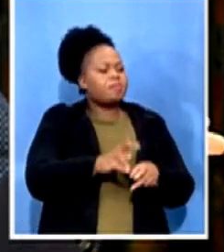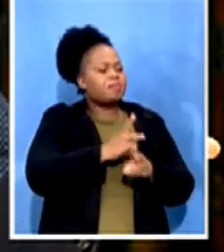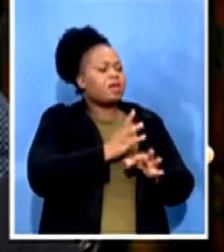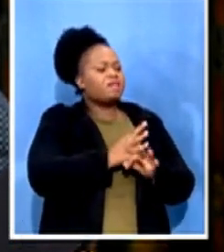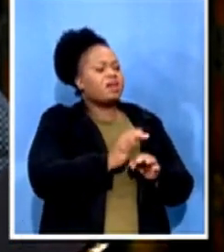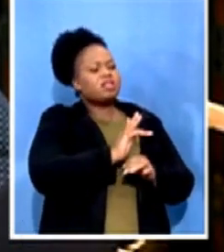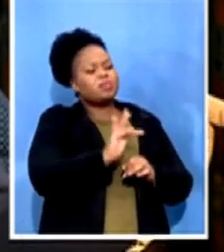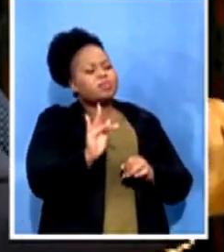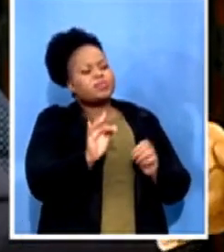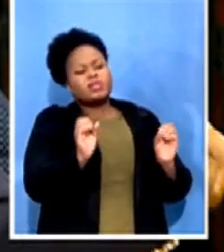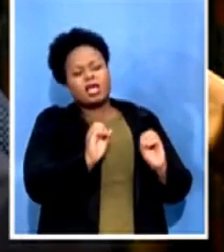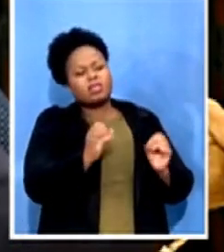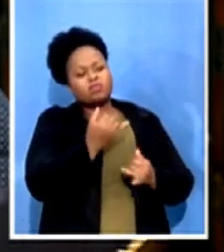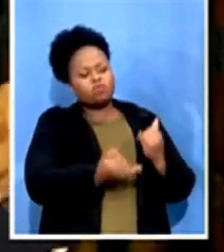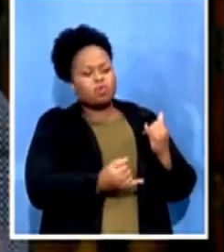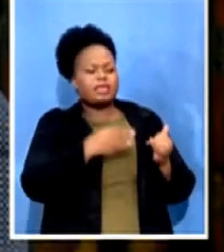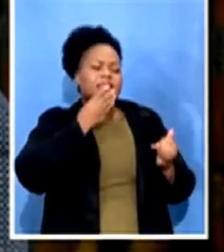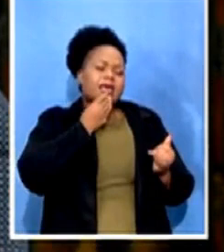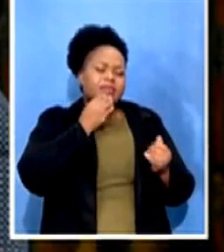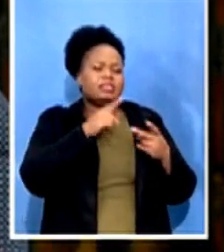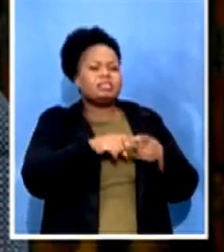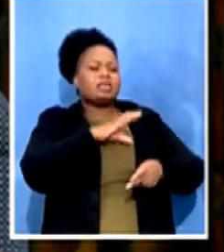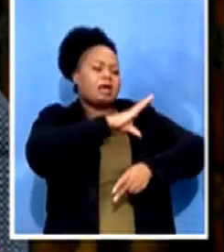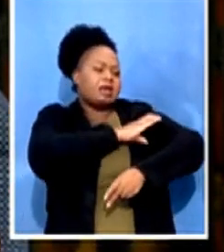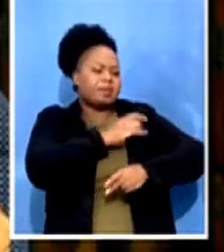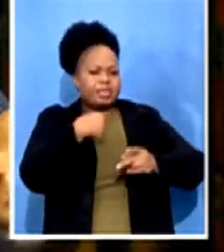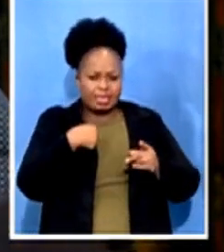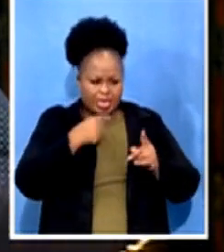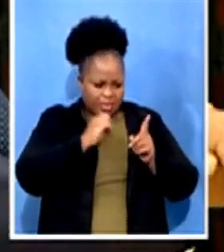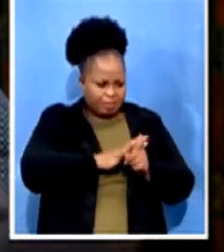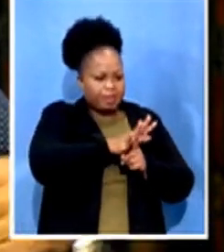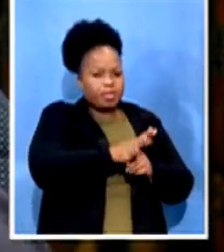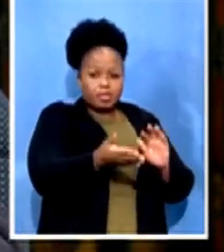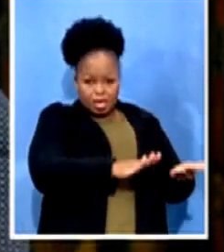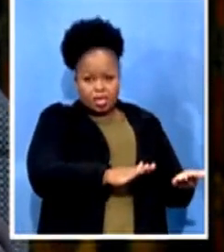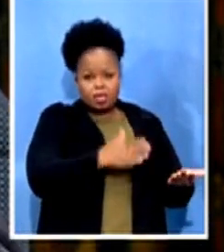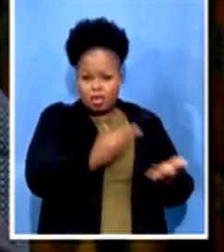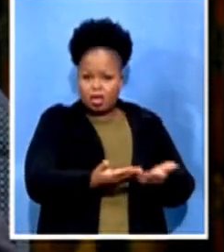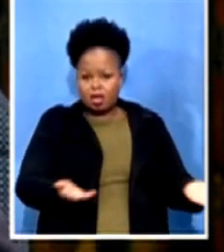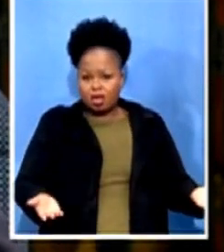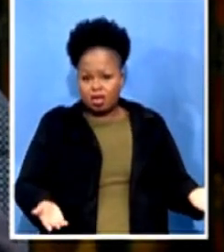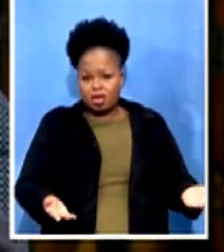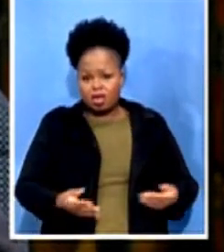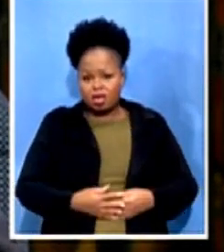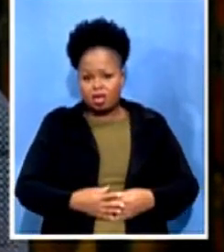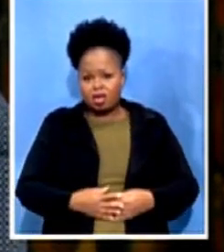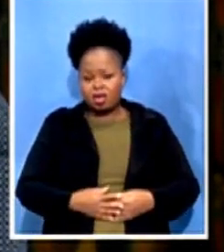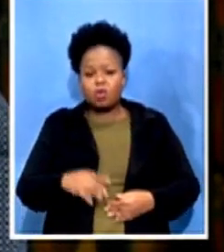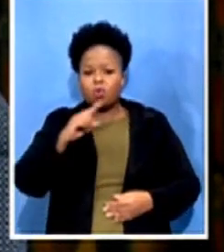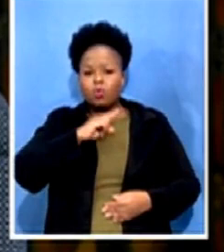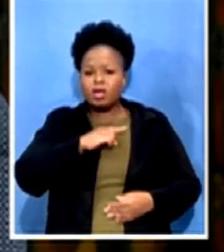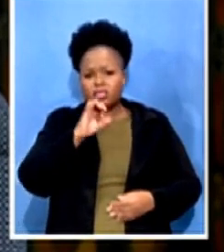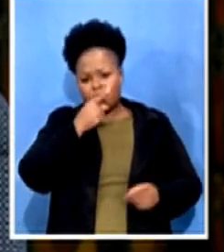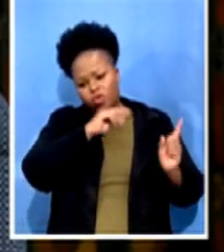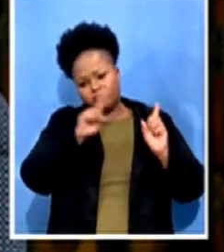and hypertension, they're going to succumb and actually might even lose their lives. They lose their lives because somebody went on a bash. It's